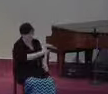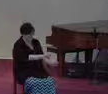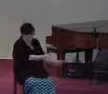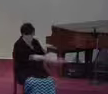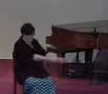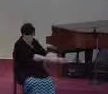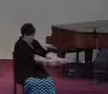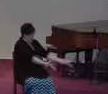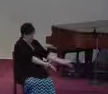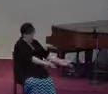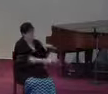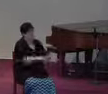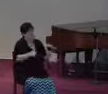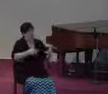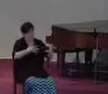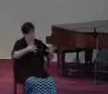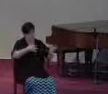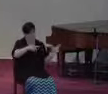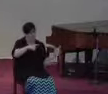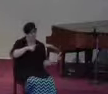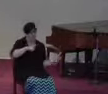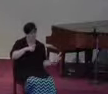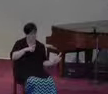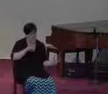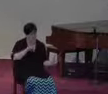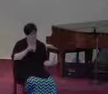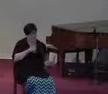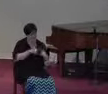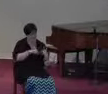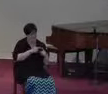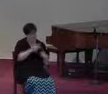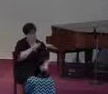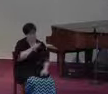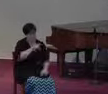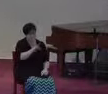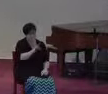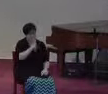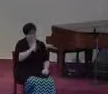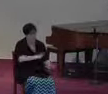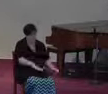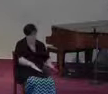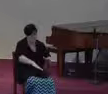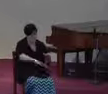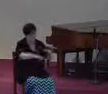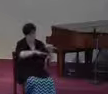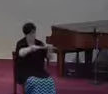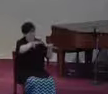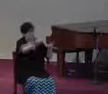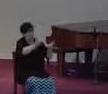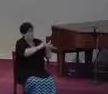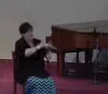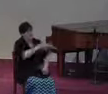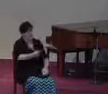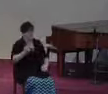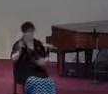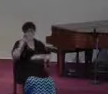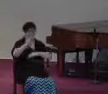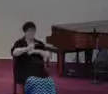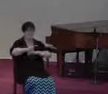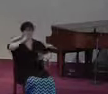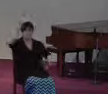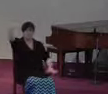But I want to be ready when the lake fills with water, when a day is bright and